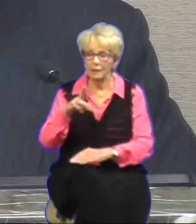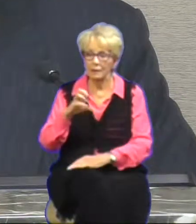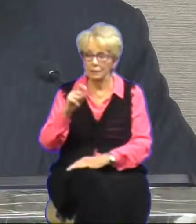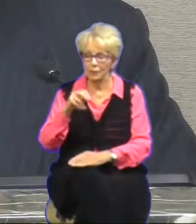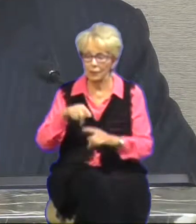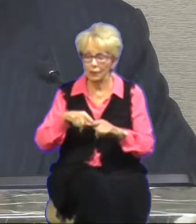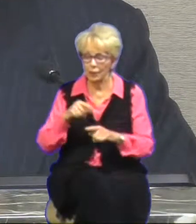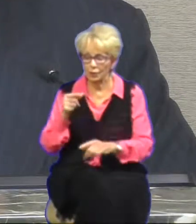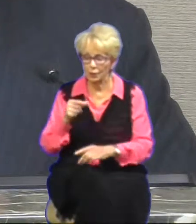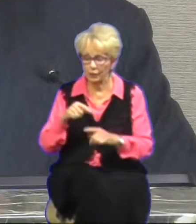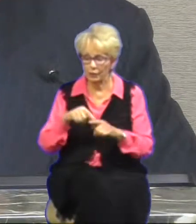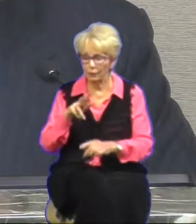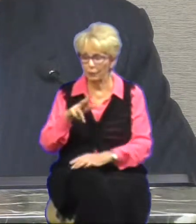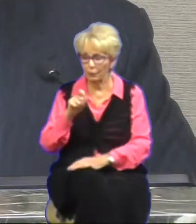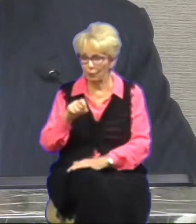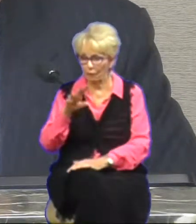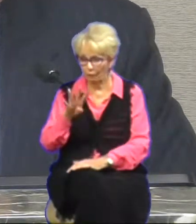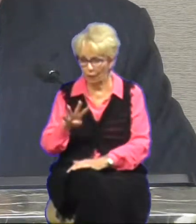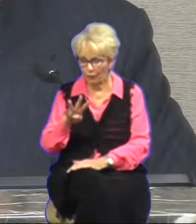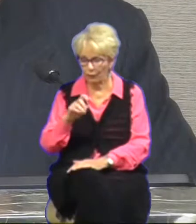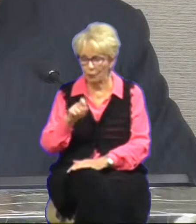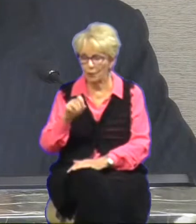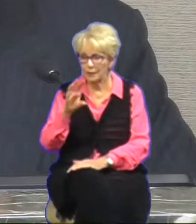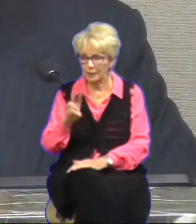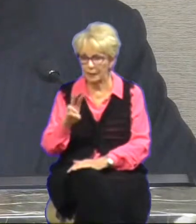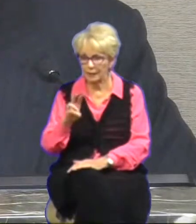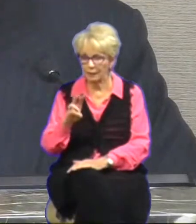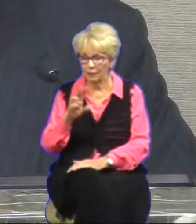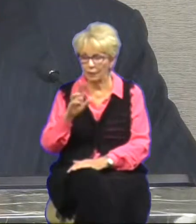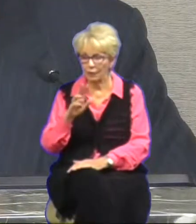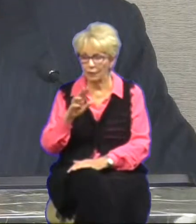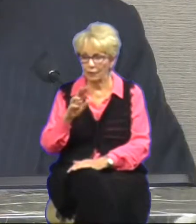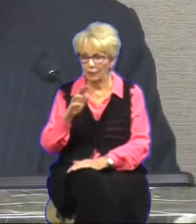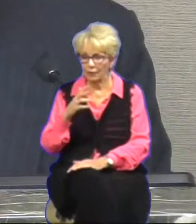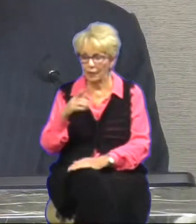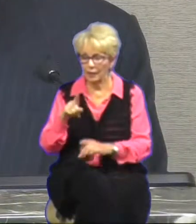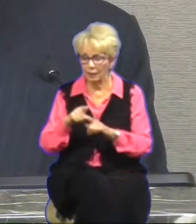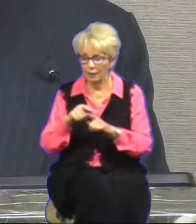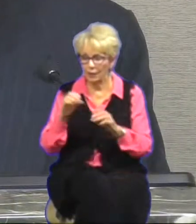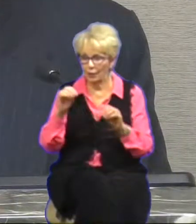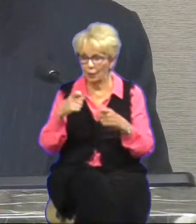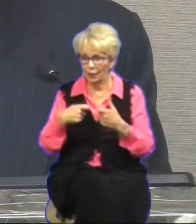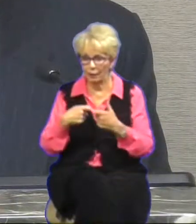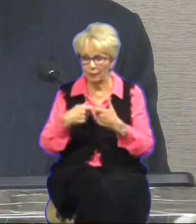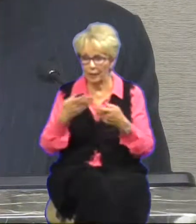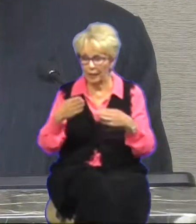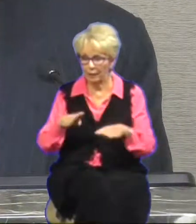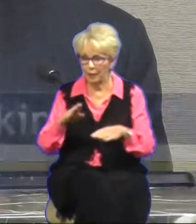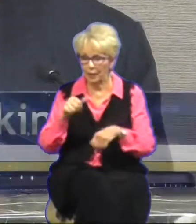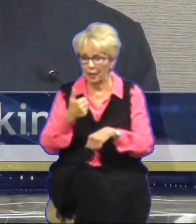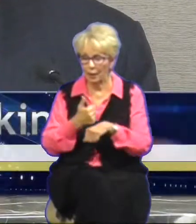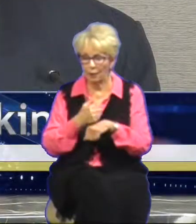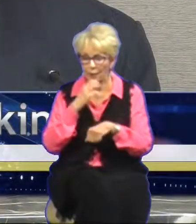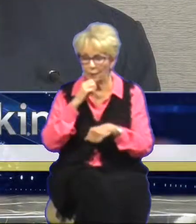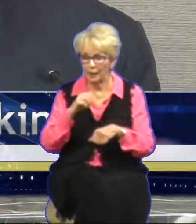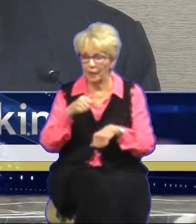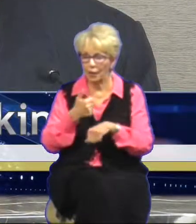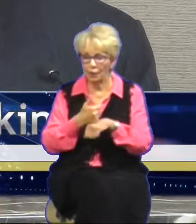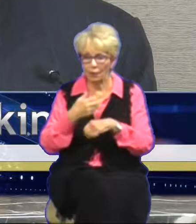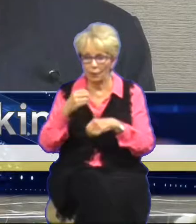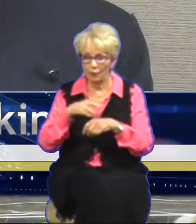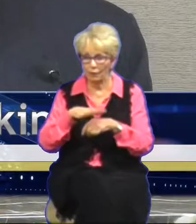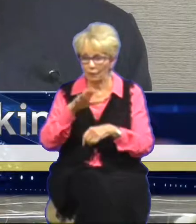to section 3.4.6 to read as follows. No electronic gaming establishment shall be located